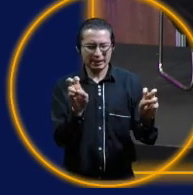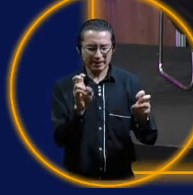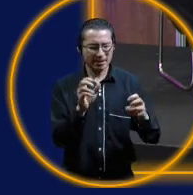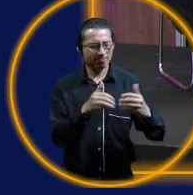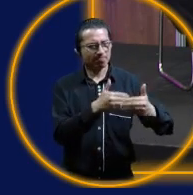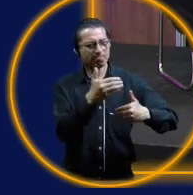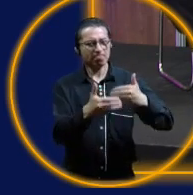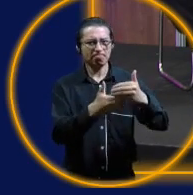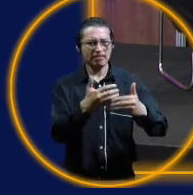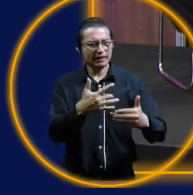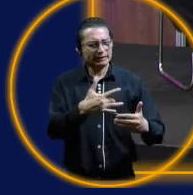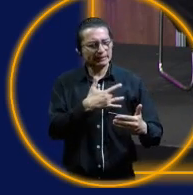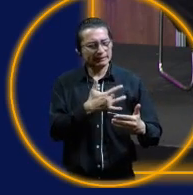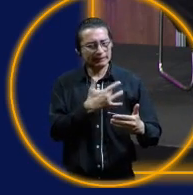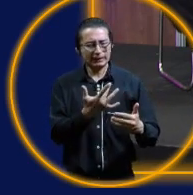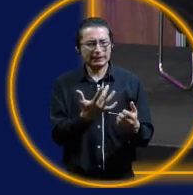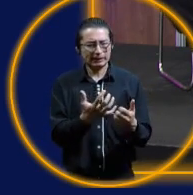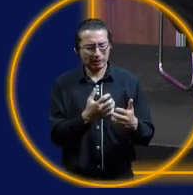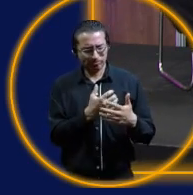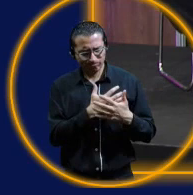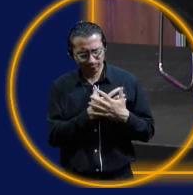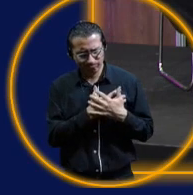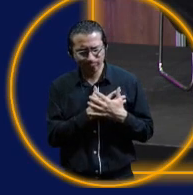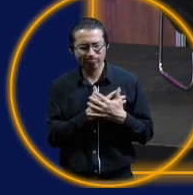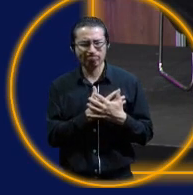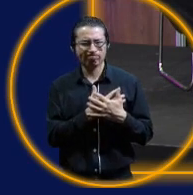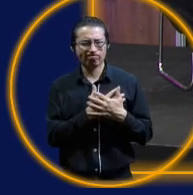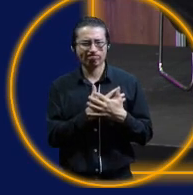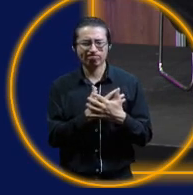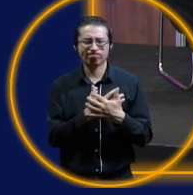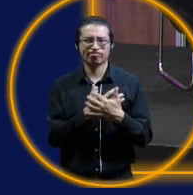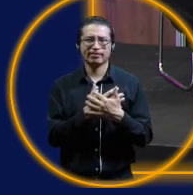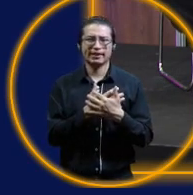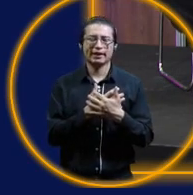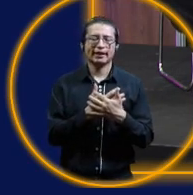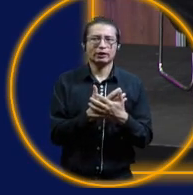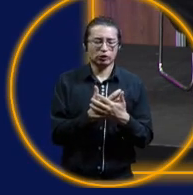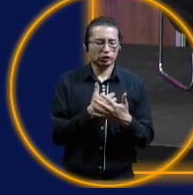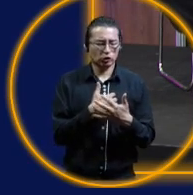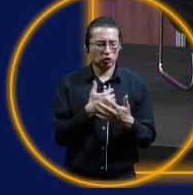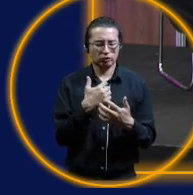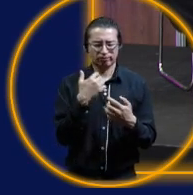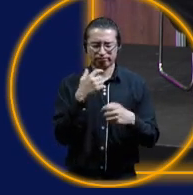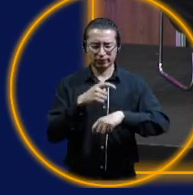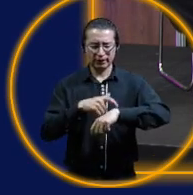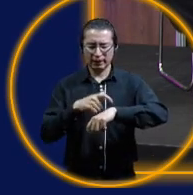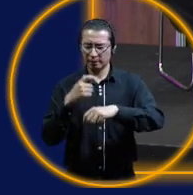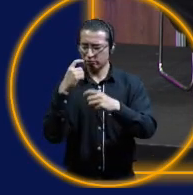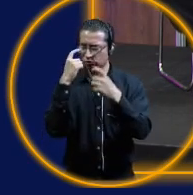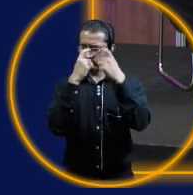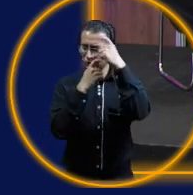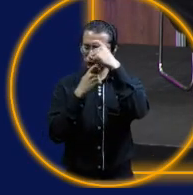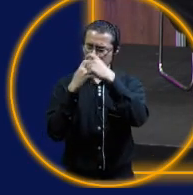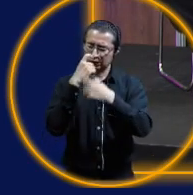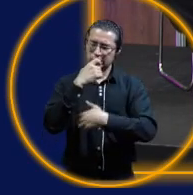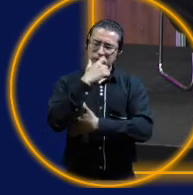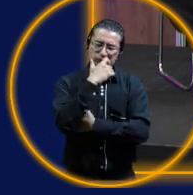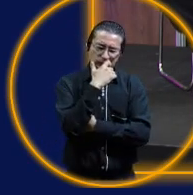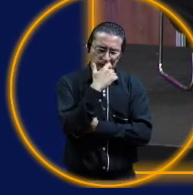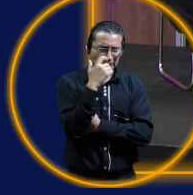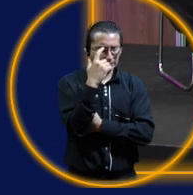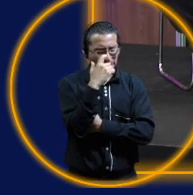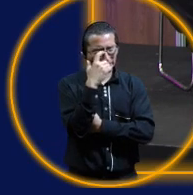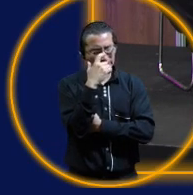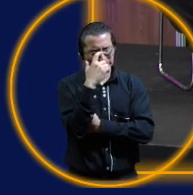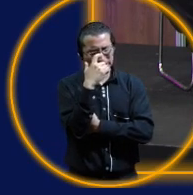So I ahead of time thought of doing like a walk in a park with